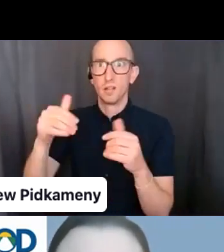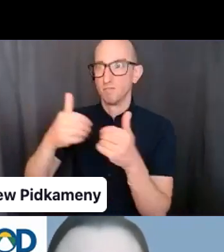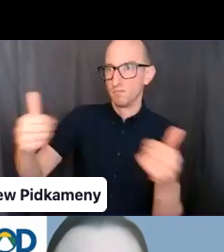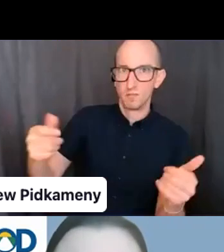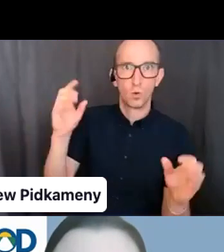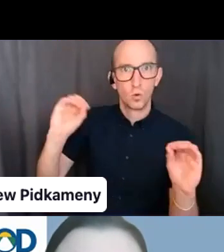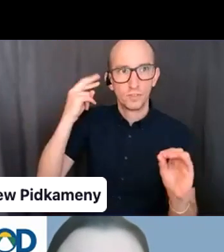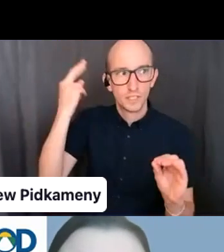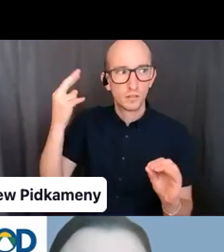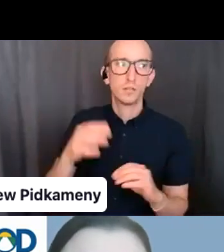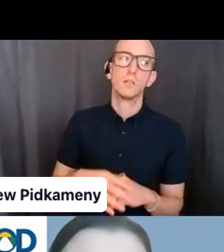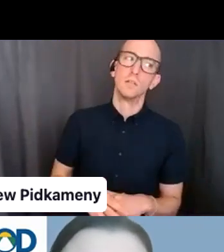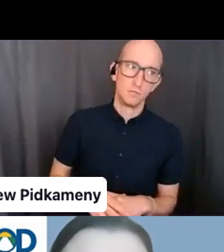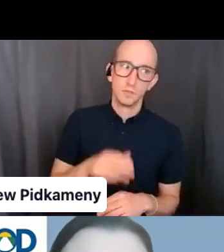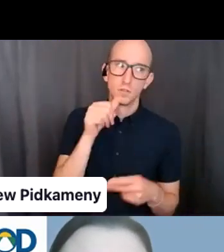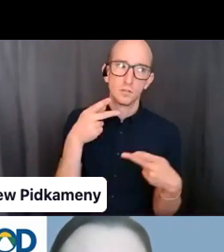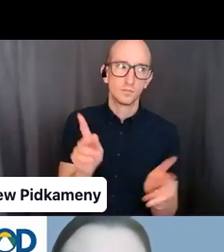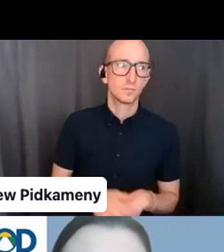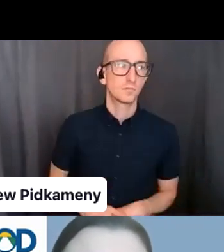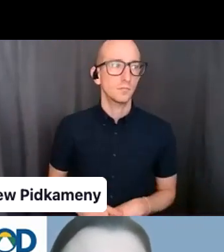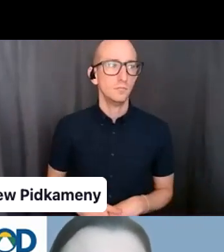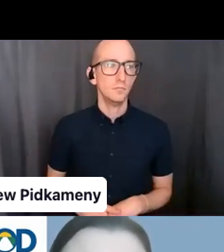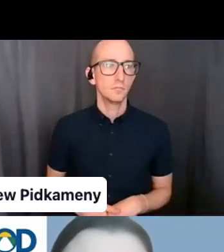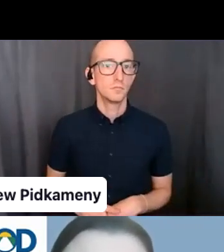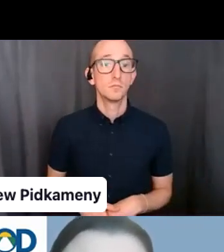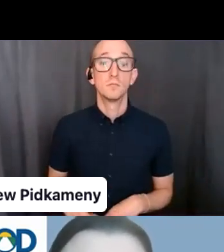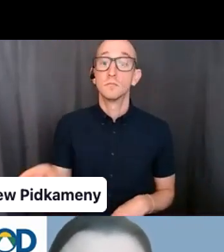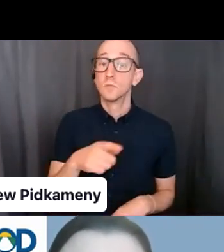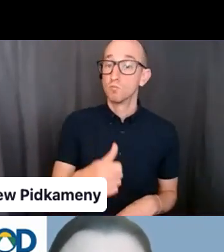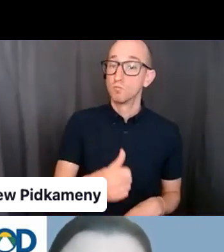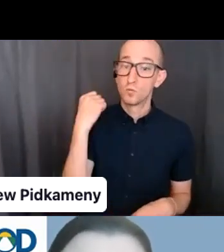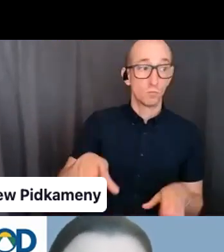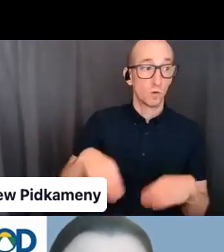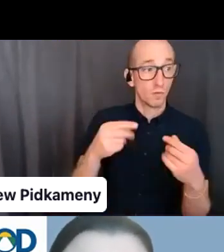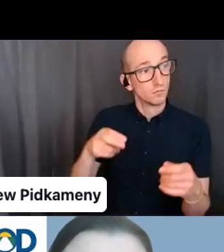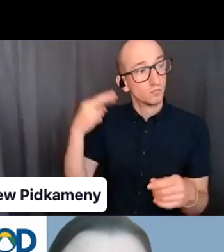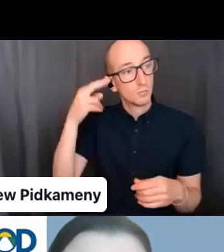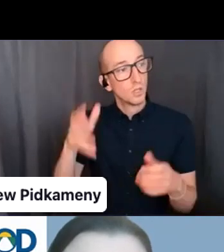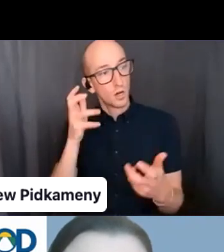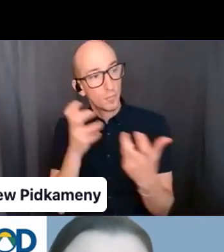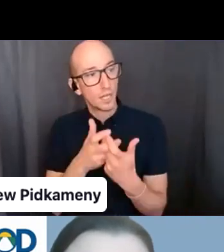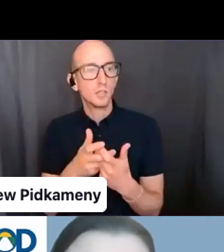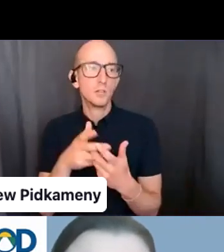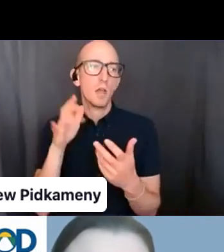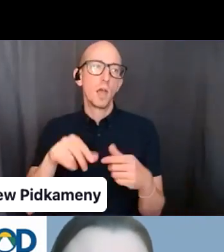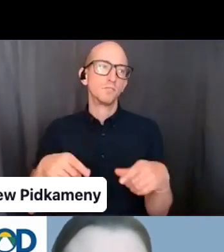which are reasonable changes to rules and procedures needed to remove disability-related obstacles to equal